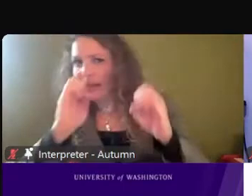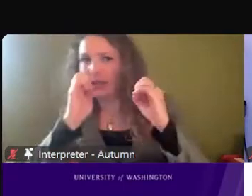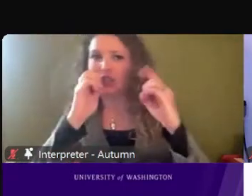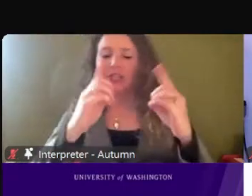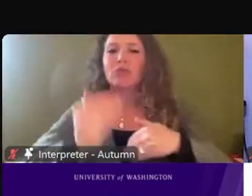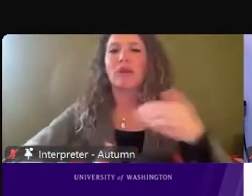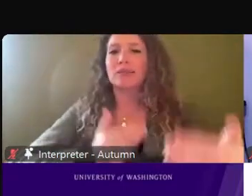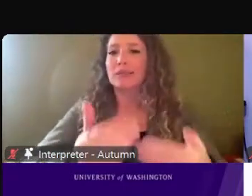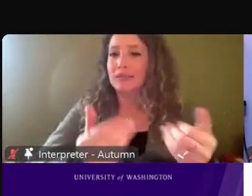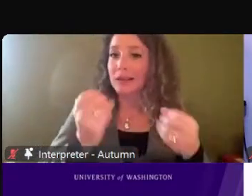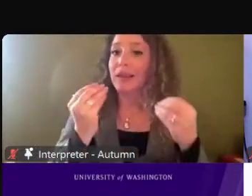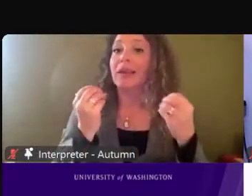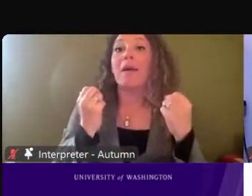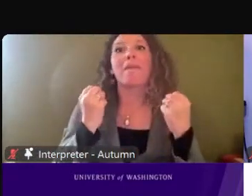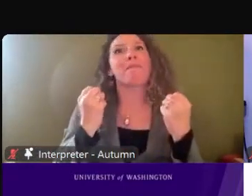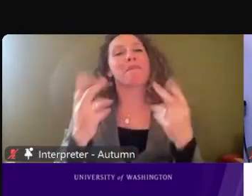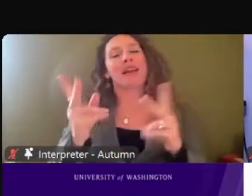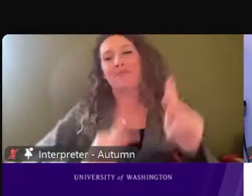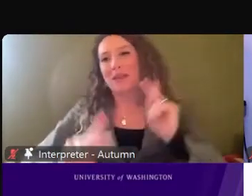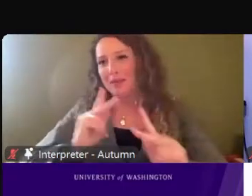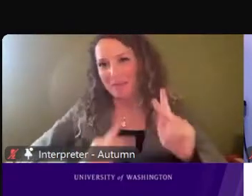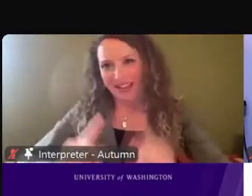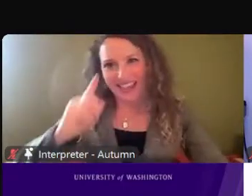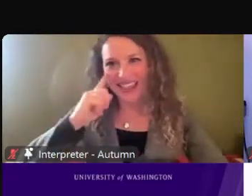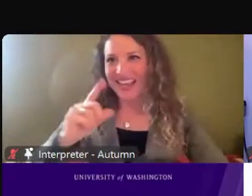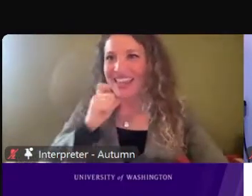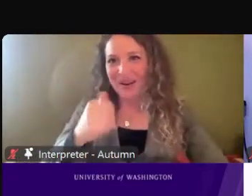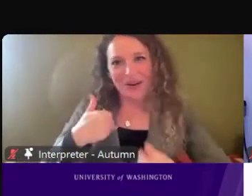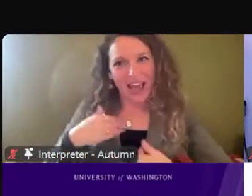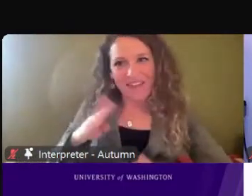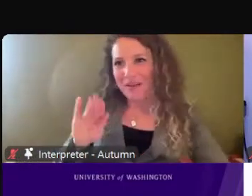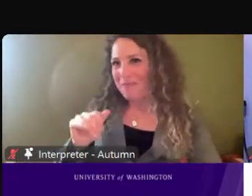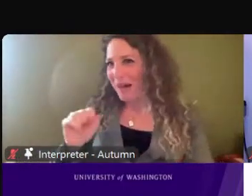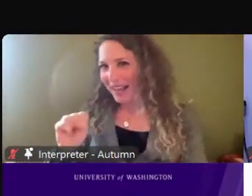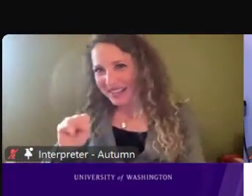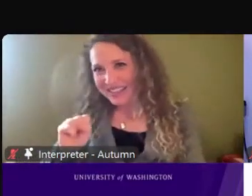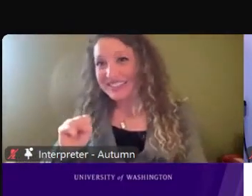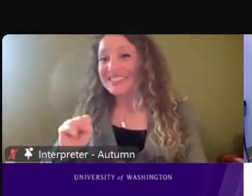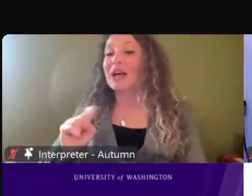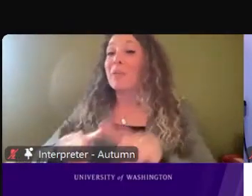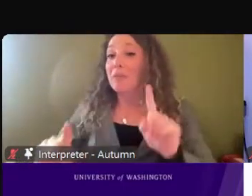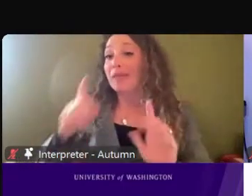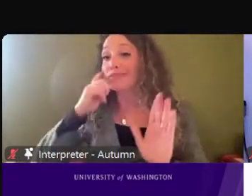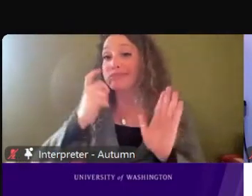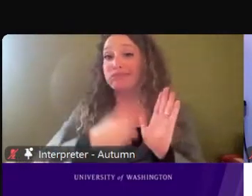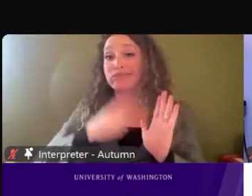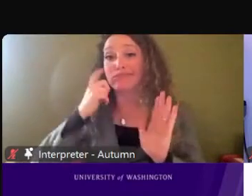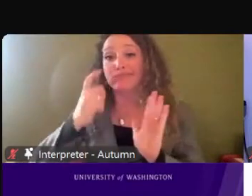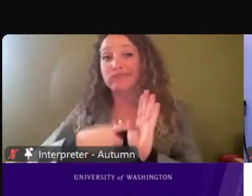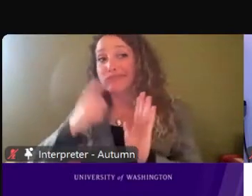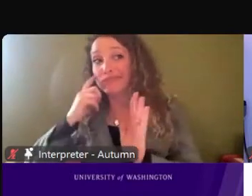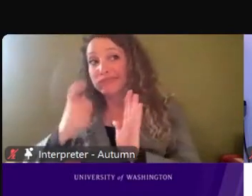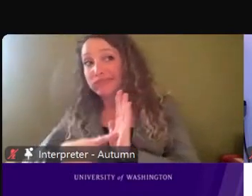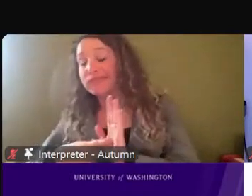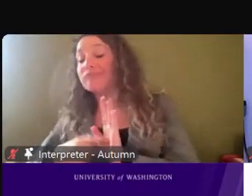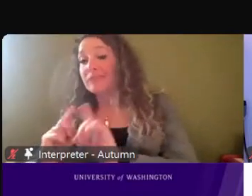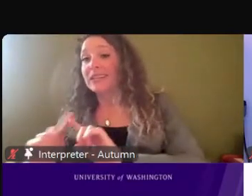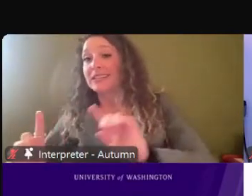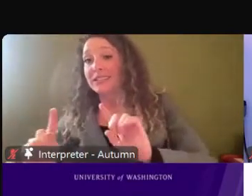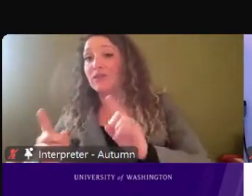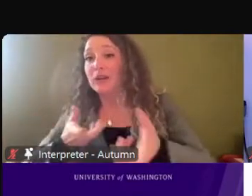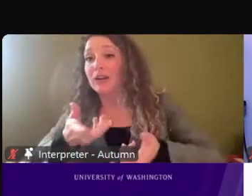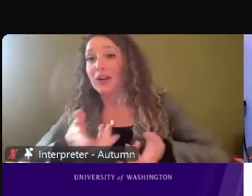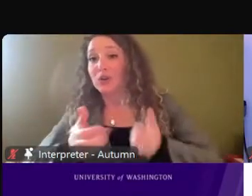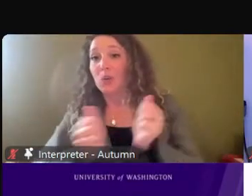providers believe that they're not biased despite consistent differences in clinical interactions with disabled people, which speaks to the